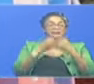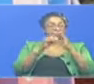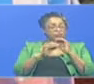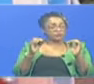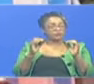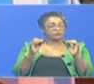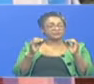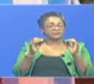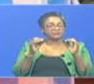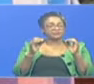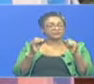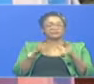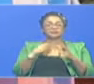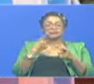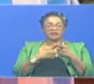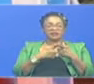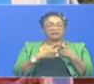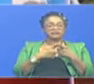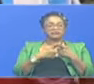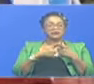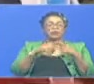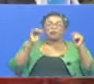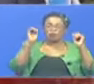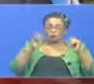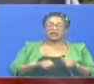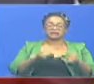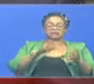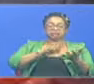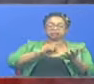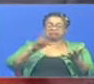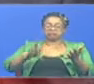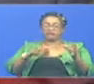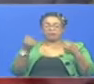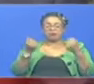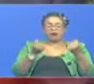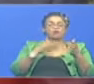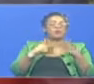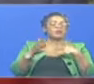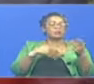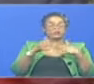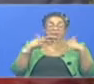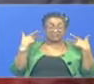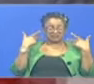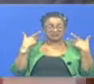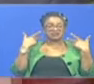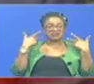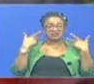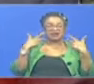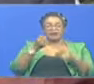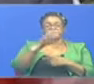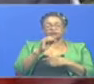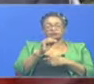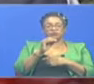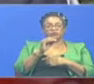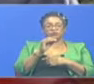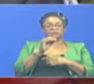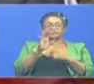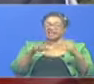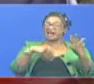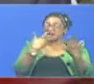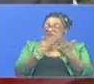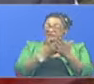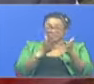encouraged, the likelihood of leaving that mask in your car is very, very high. So they are not supposed to arrest anyone in their